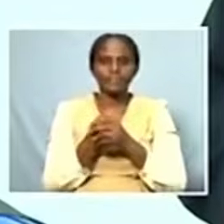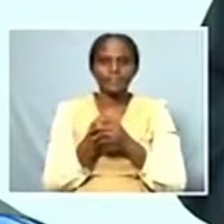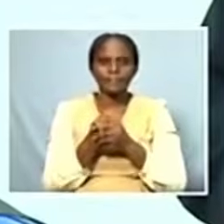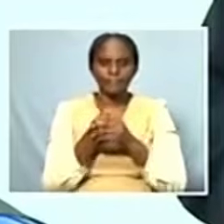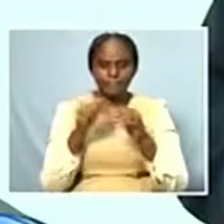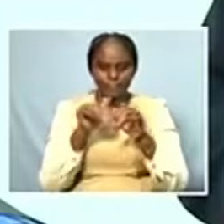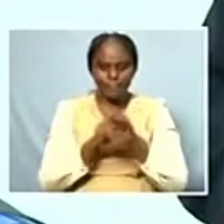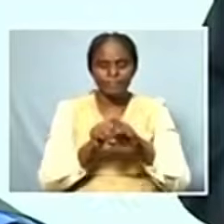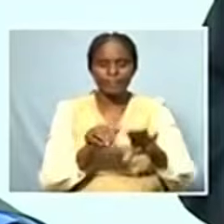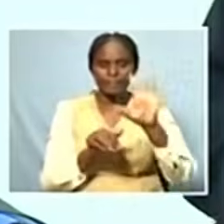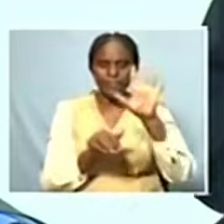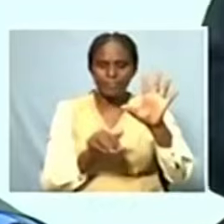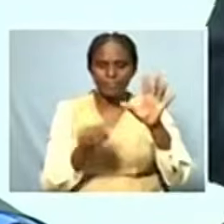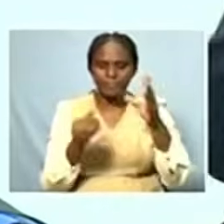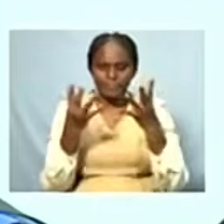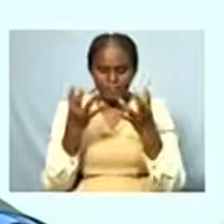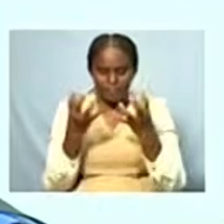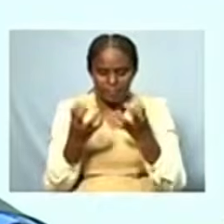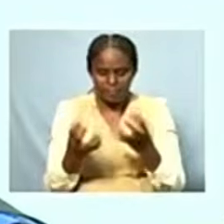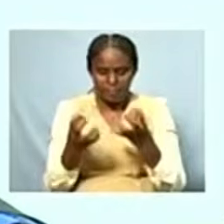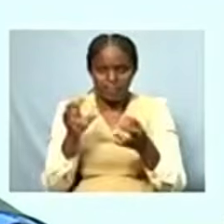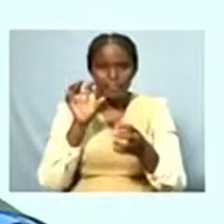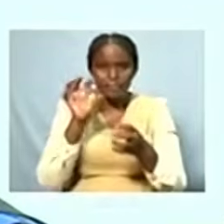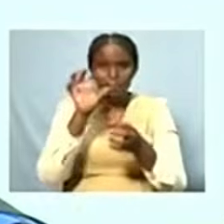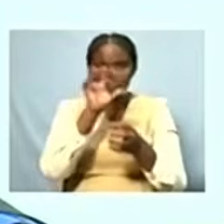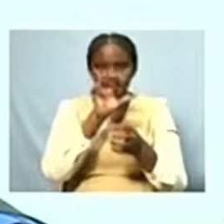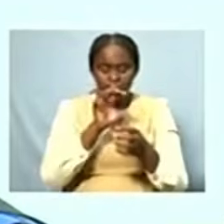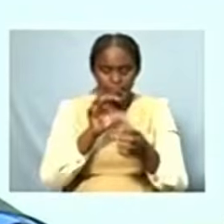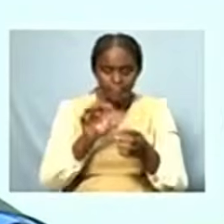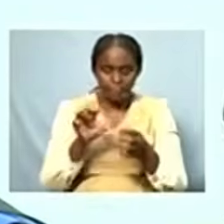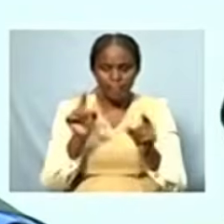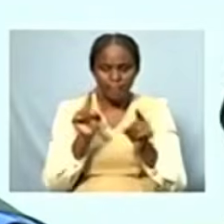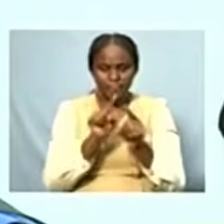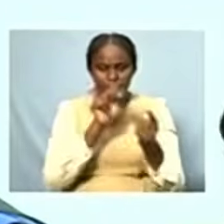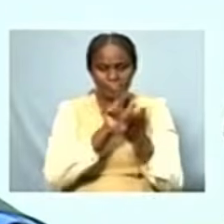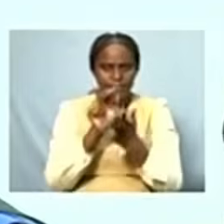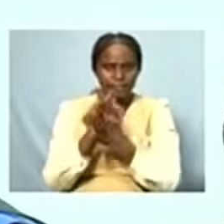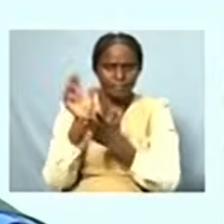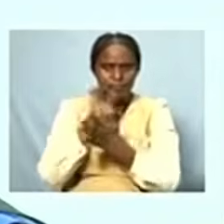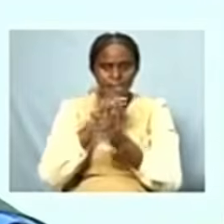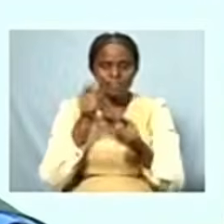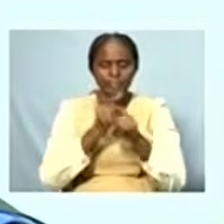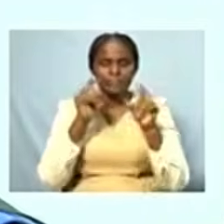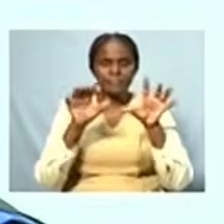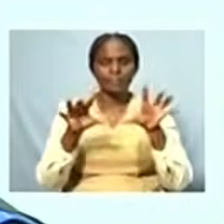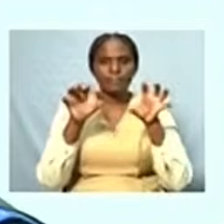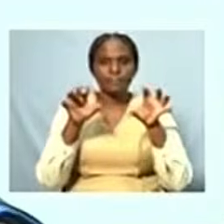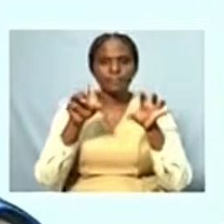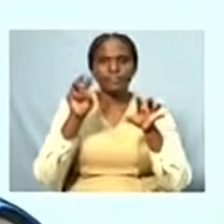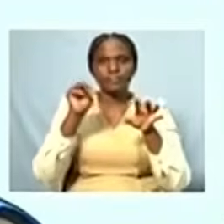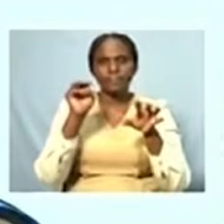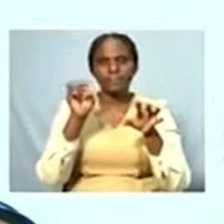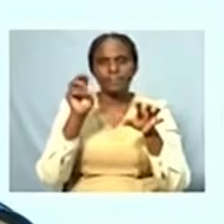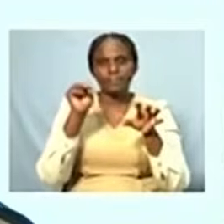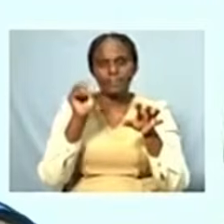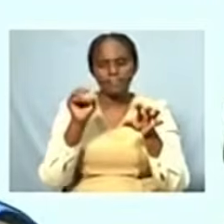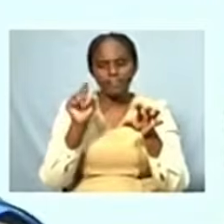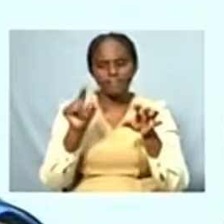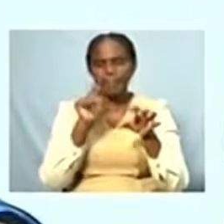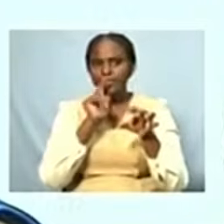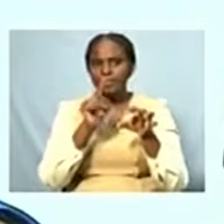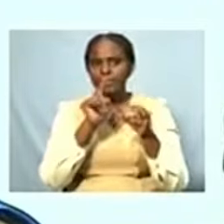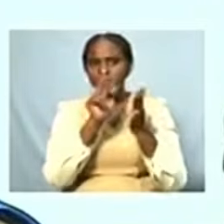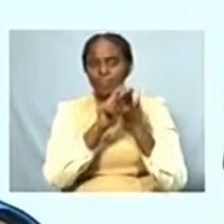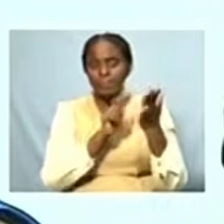in the 5 drought-prone provinces approved by cabinet under cabinet memo. That